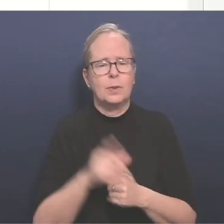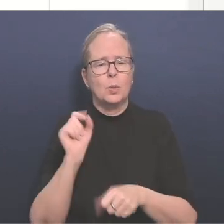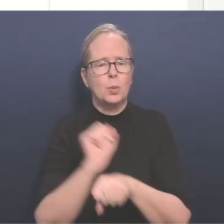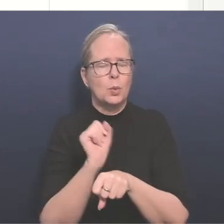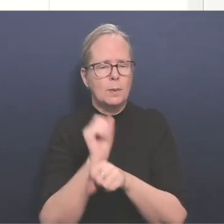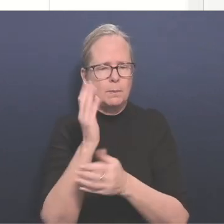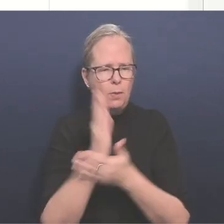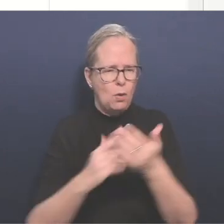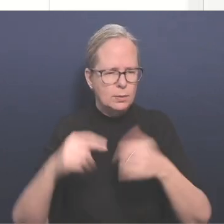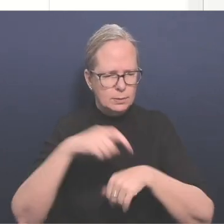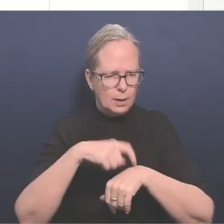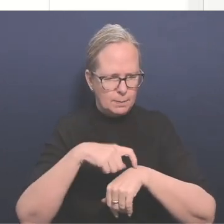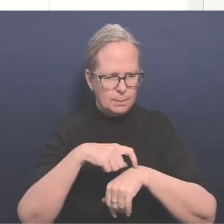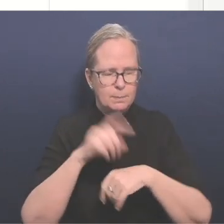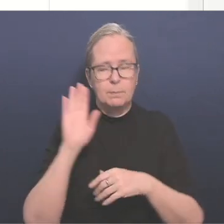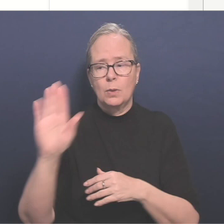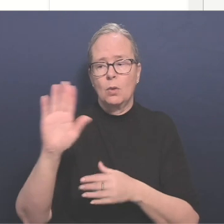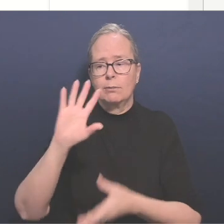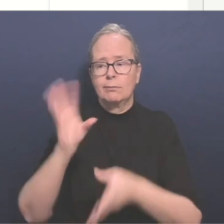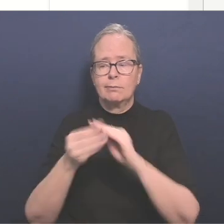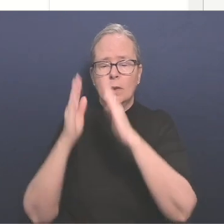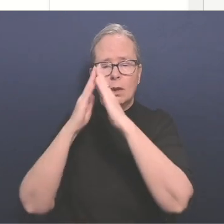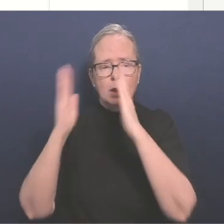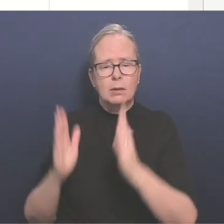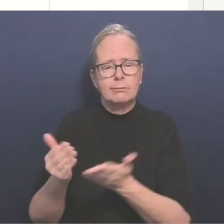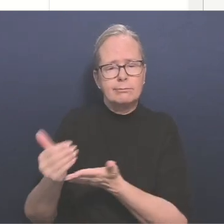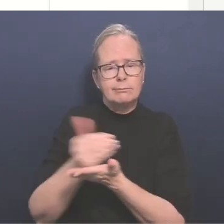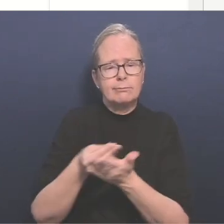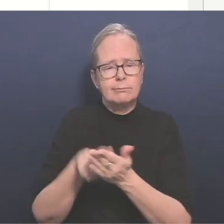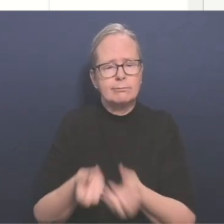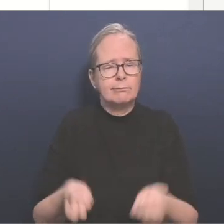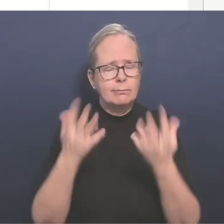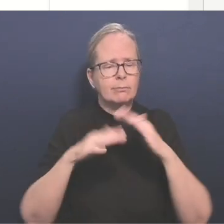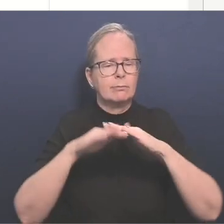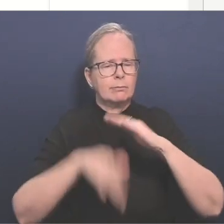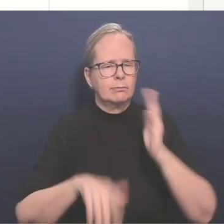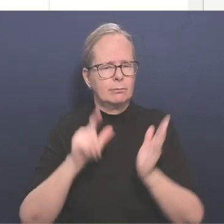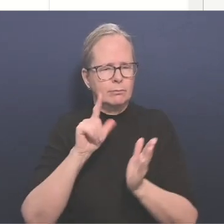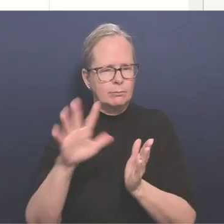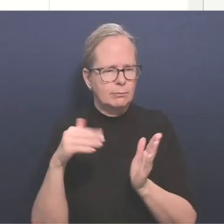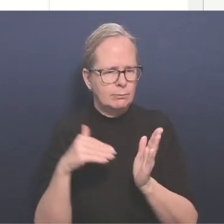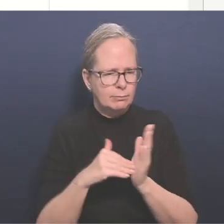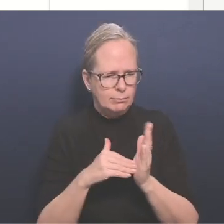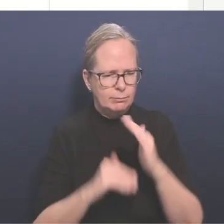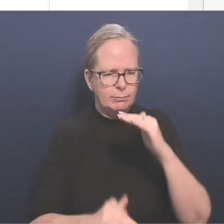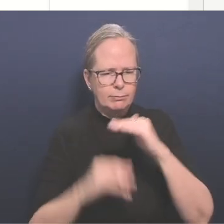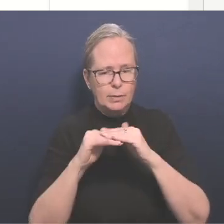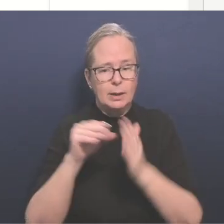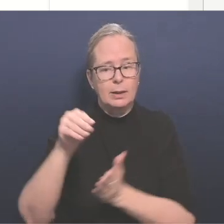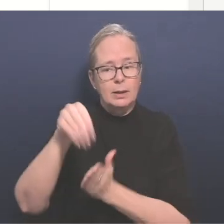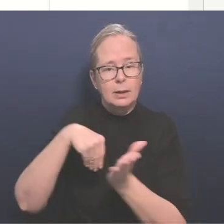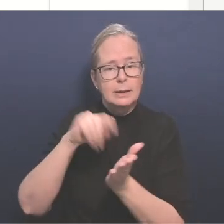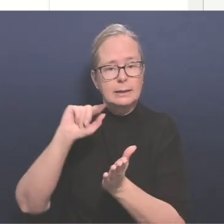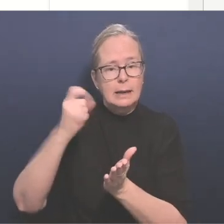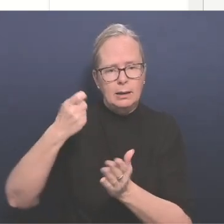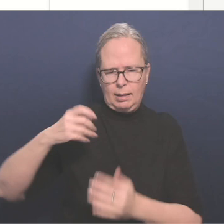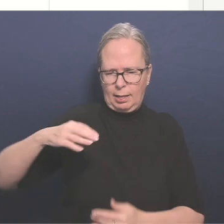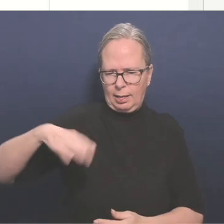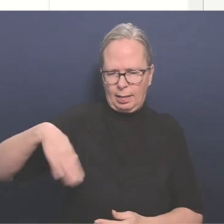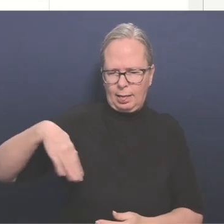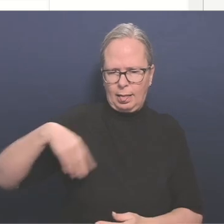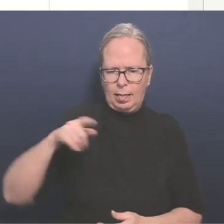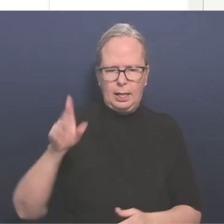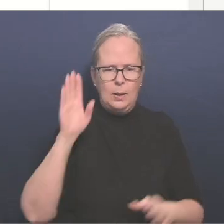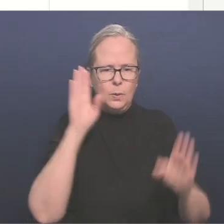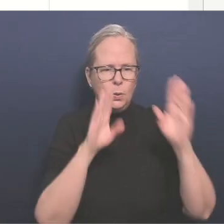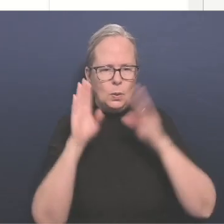we go through the persona of Aisha, I'll quickly take you through how the tool